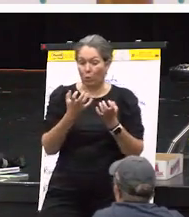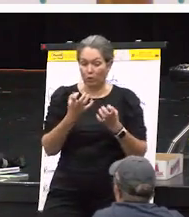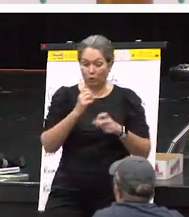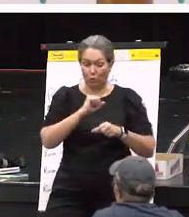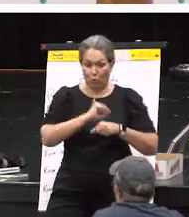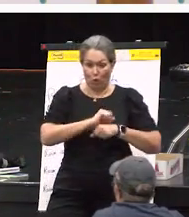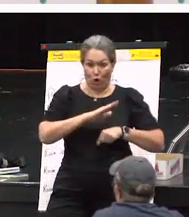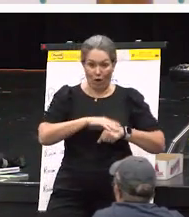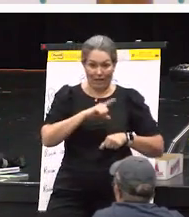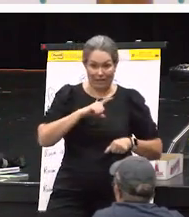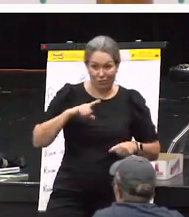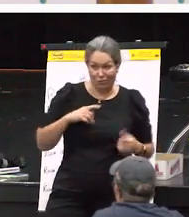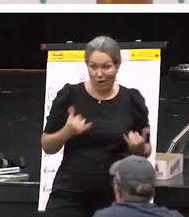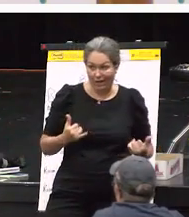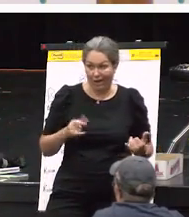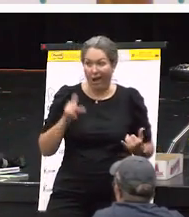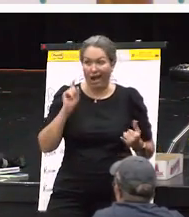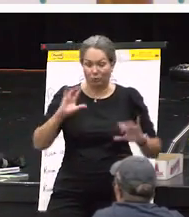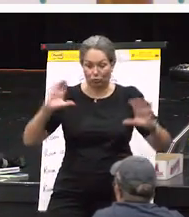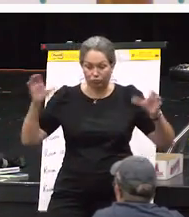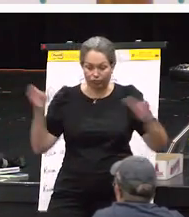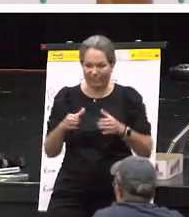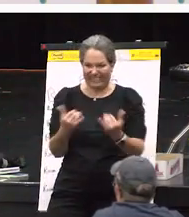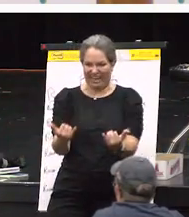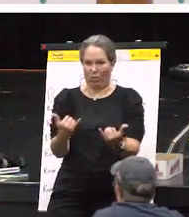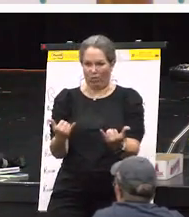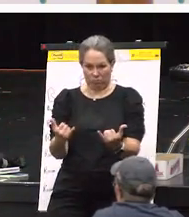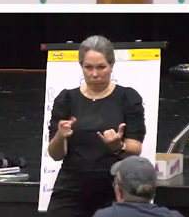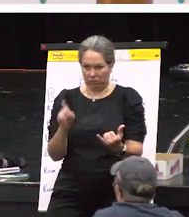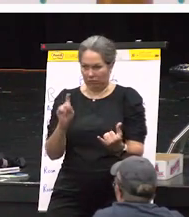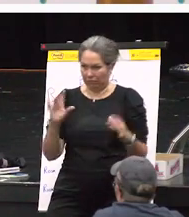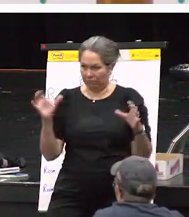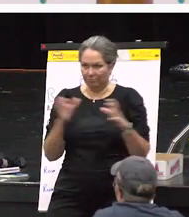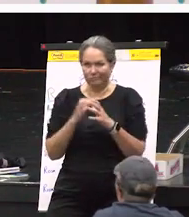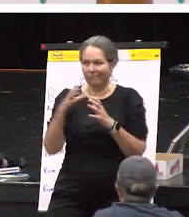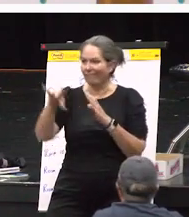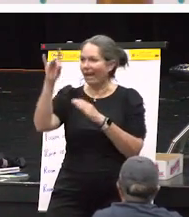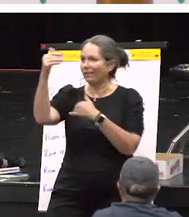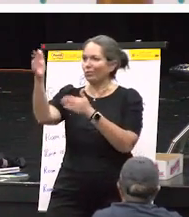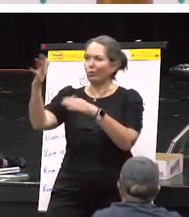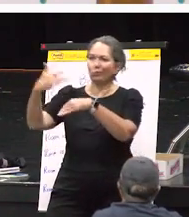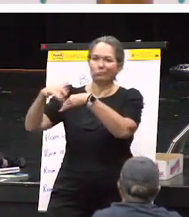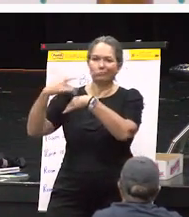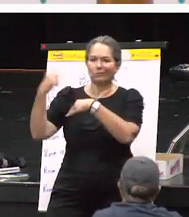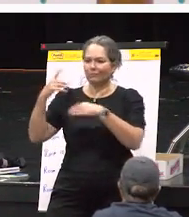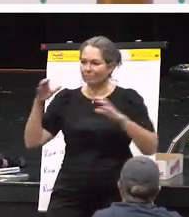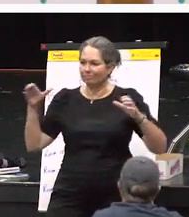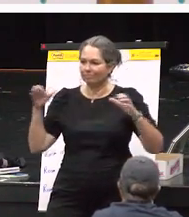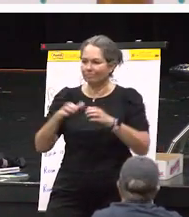now needs to convene in a place, in a room. And